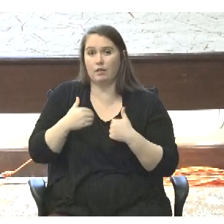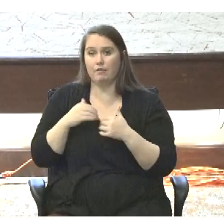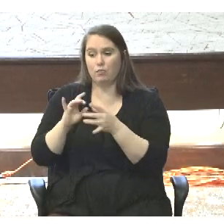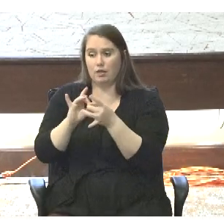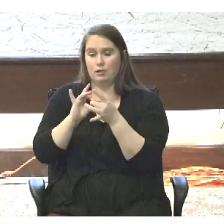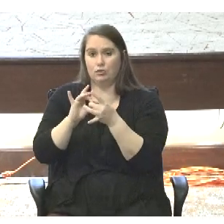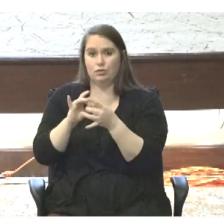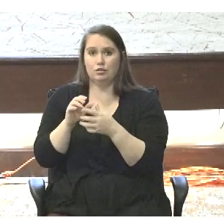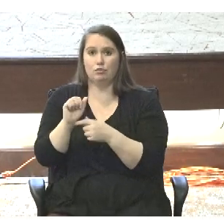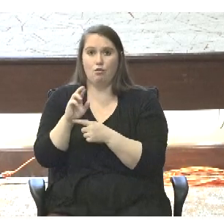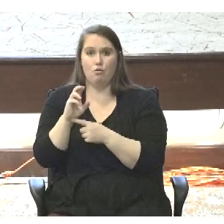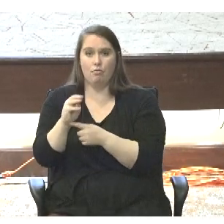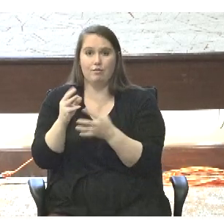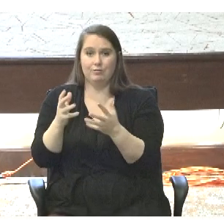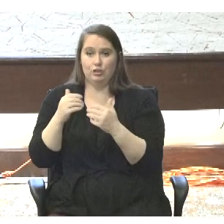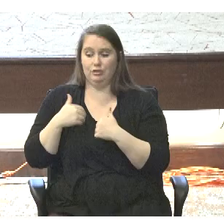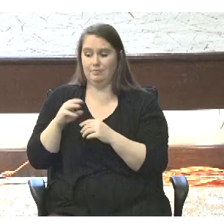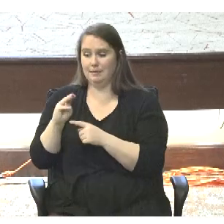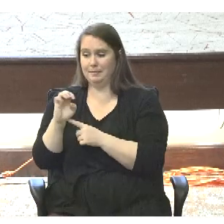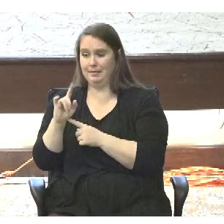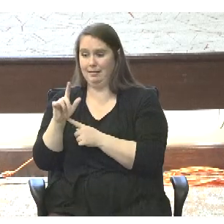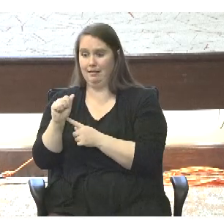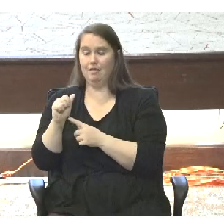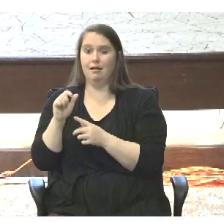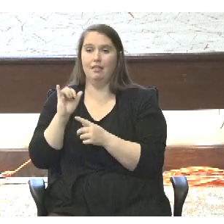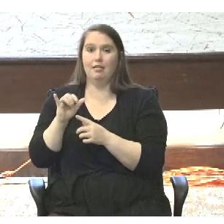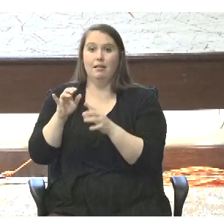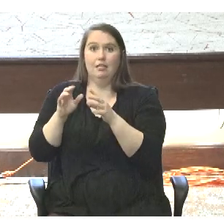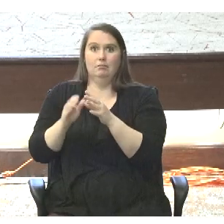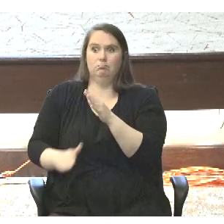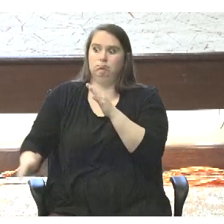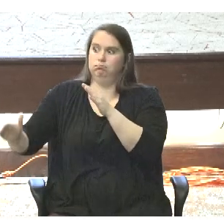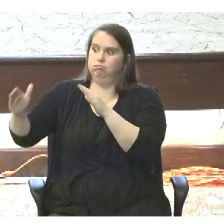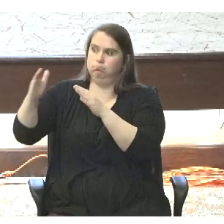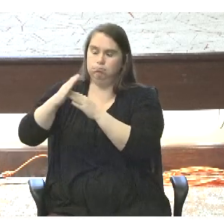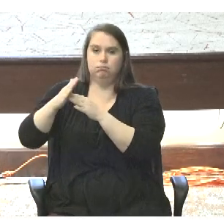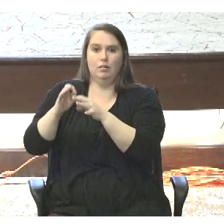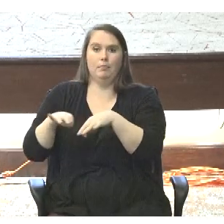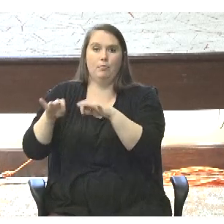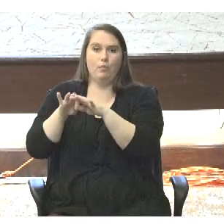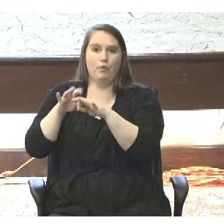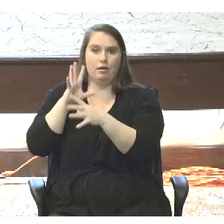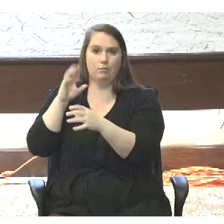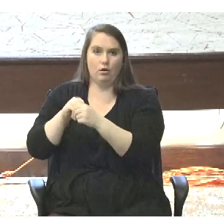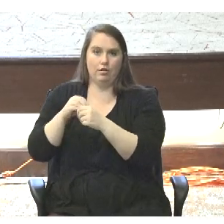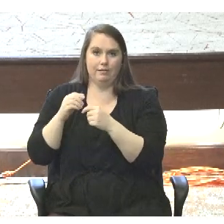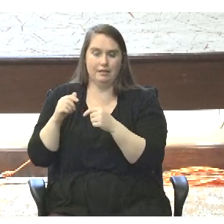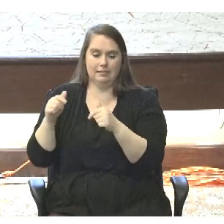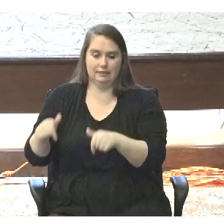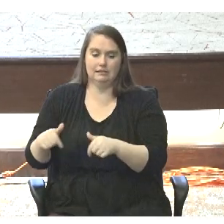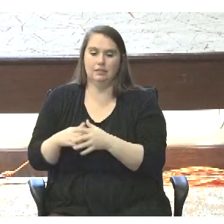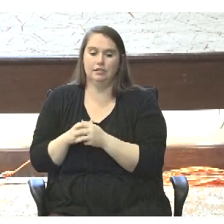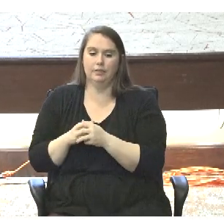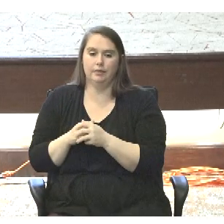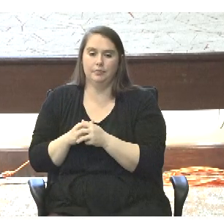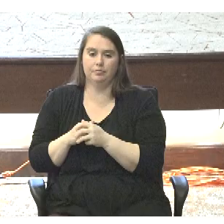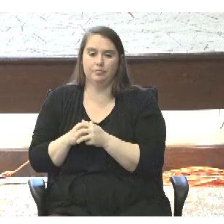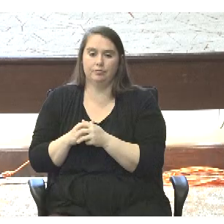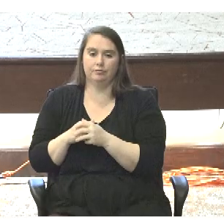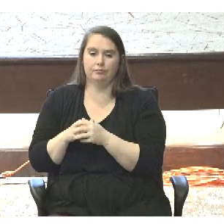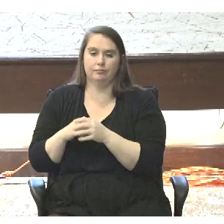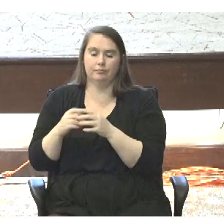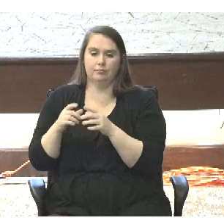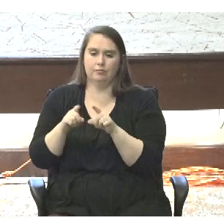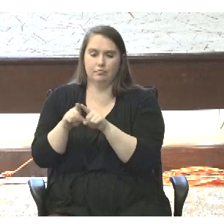arm. Earned media is becoming an even more important part of paid media as our media ecosystem